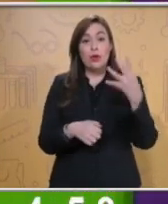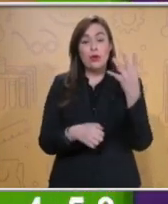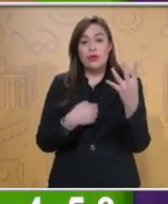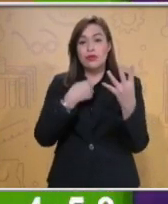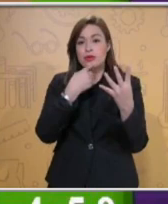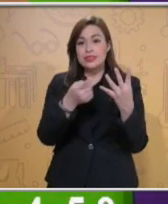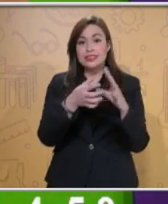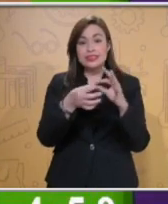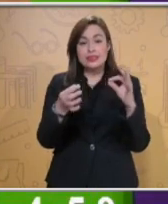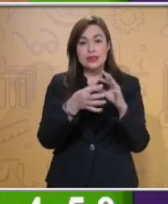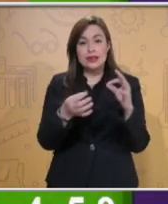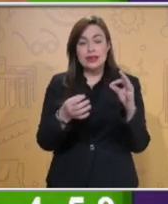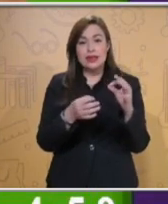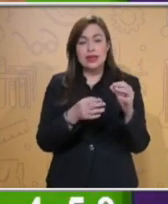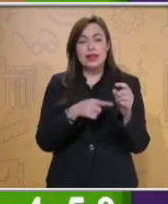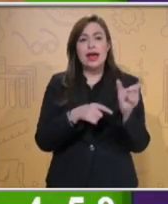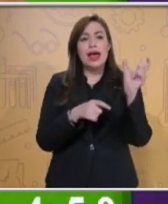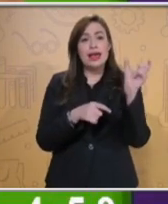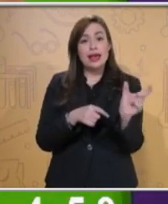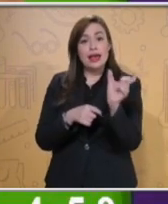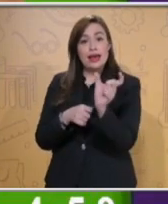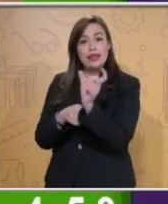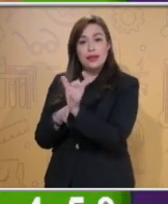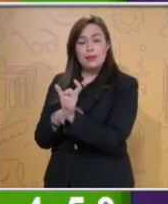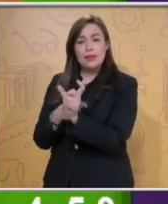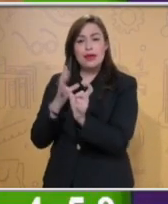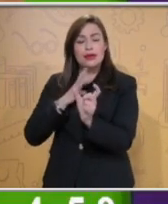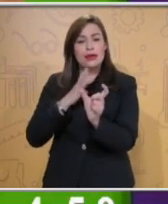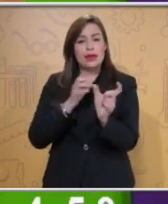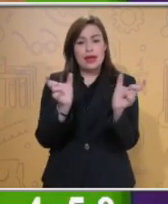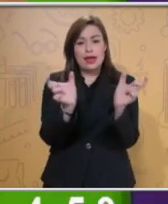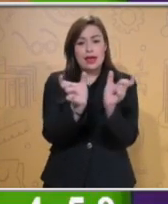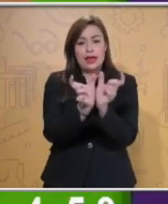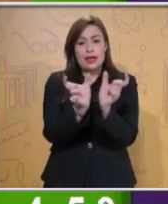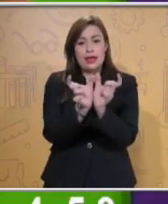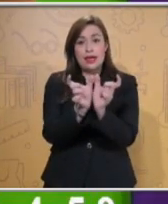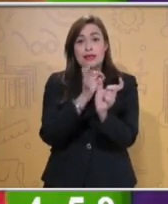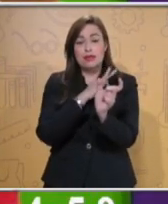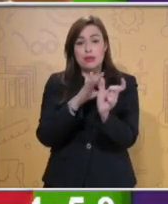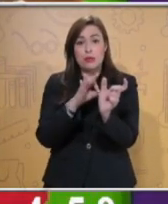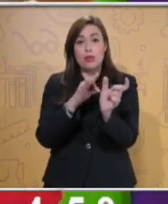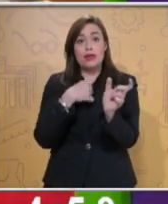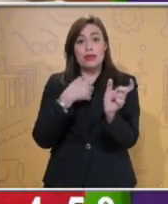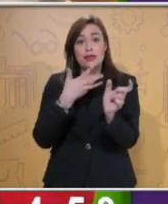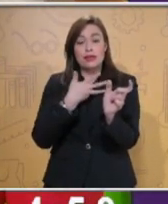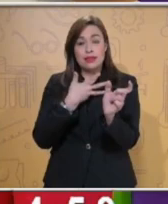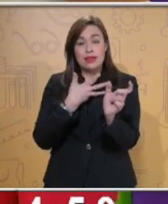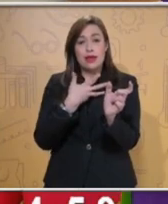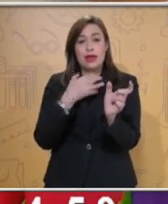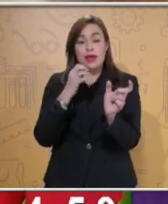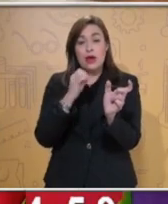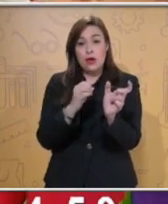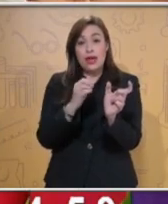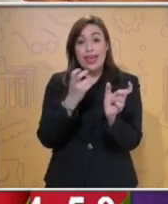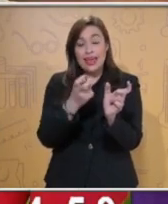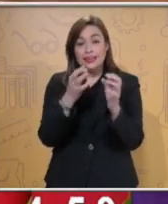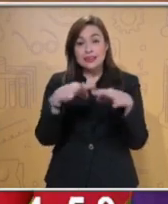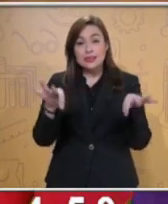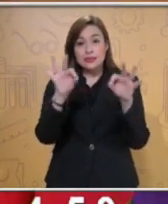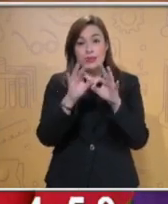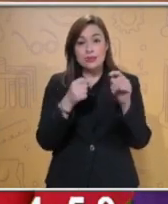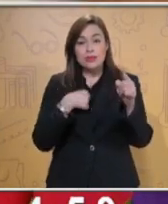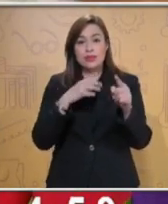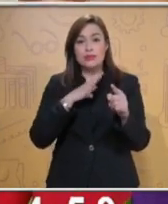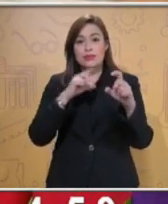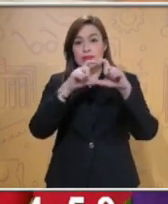the panel. That's the space where we are going to find the main important element of a